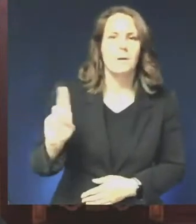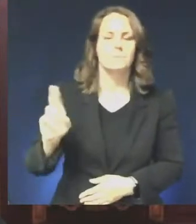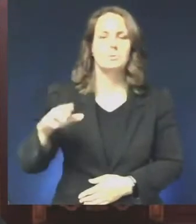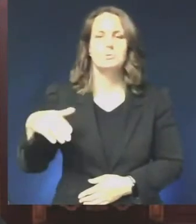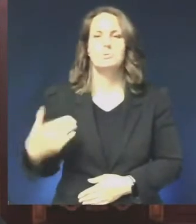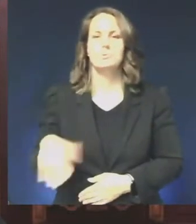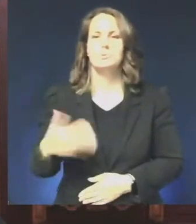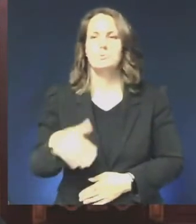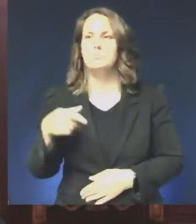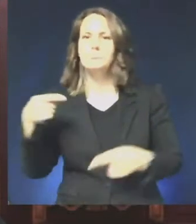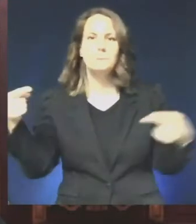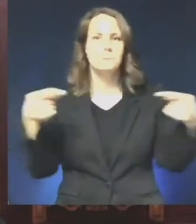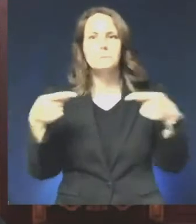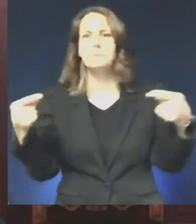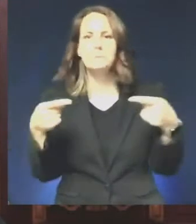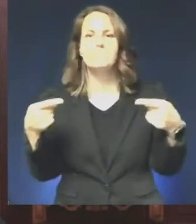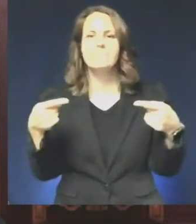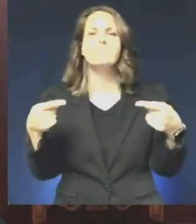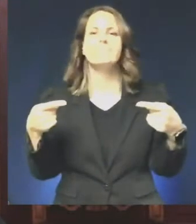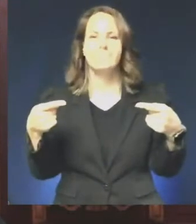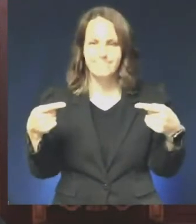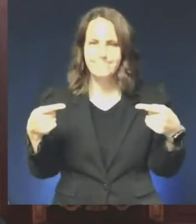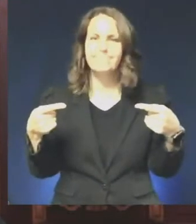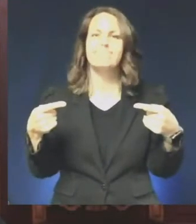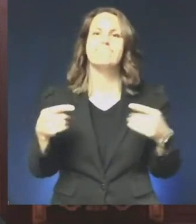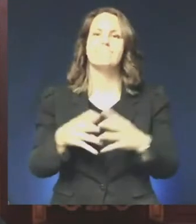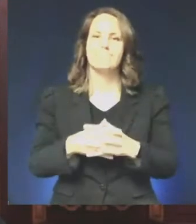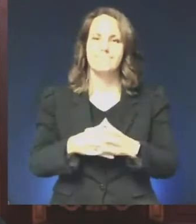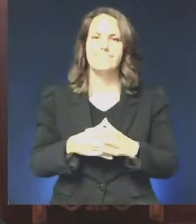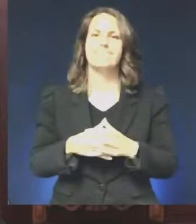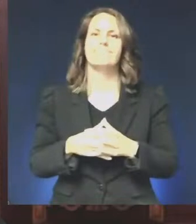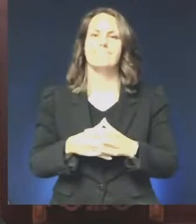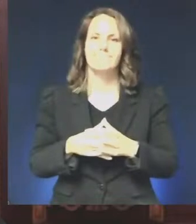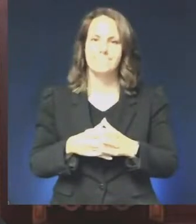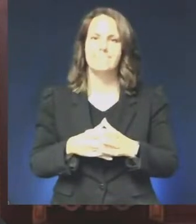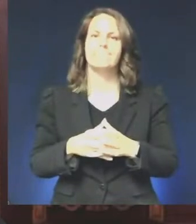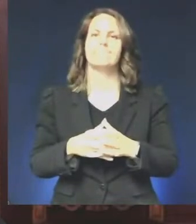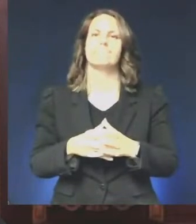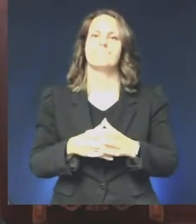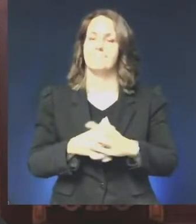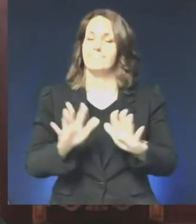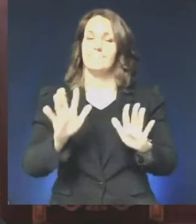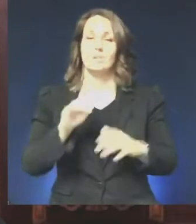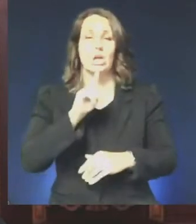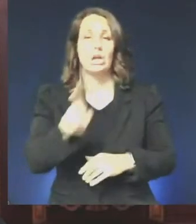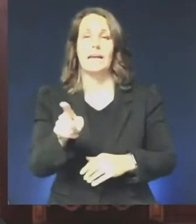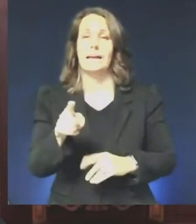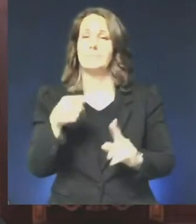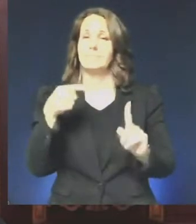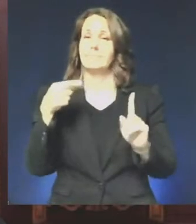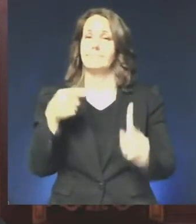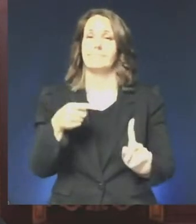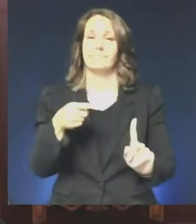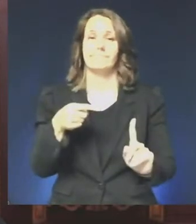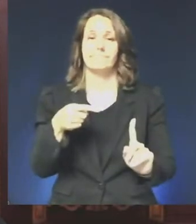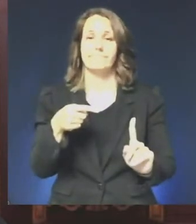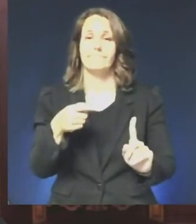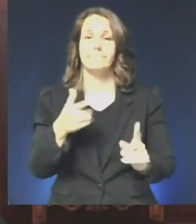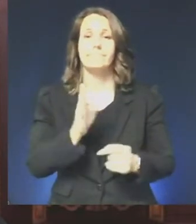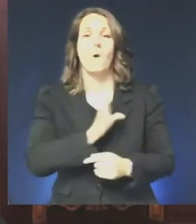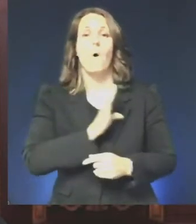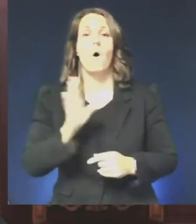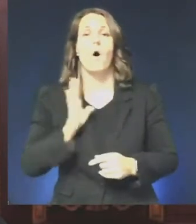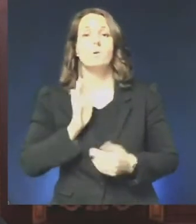board members have to be responsive to the people that elect them and to put them in charge of